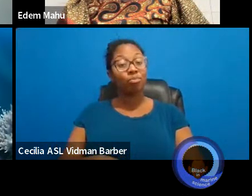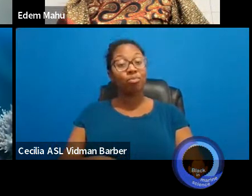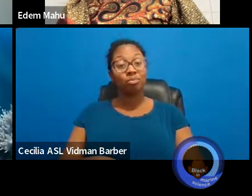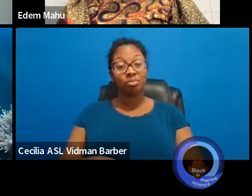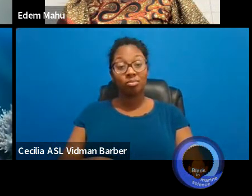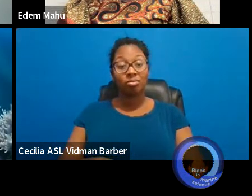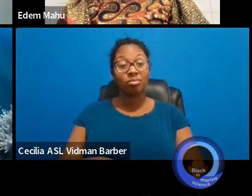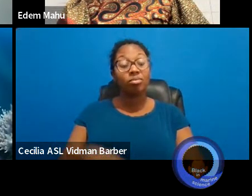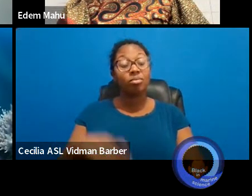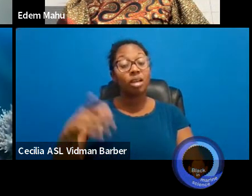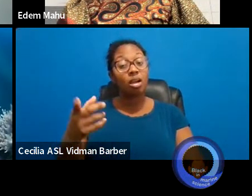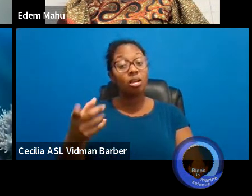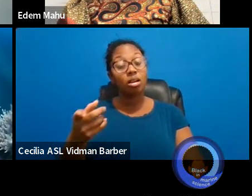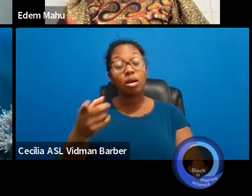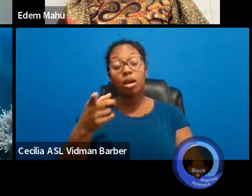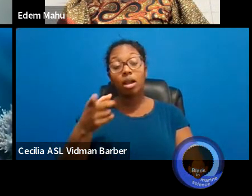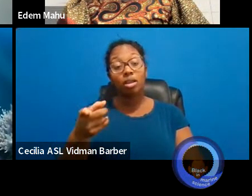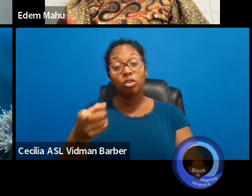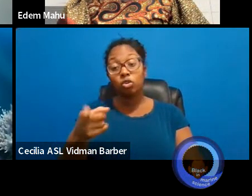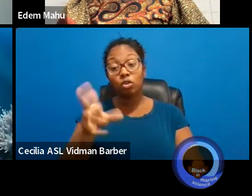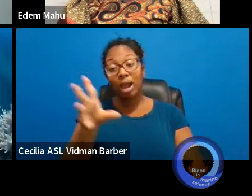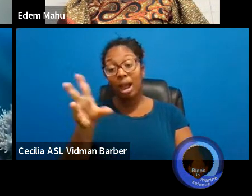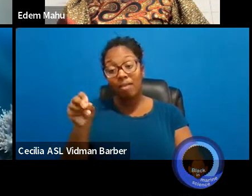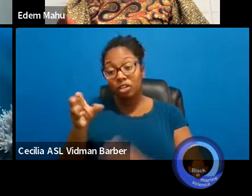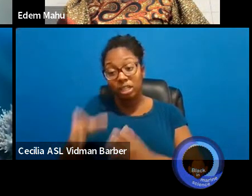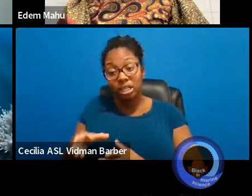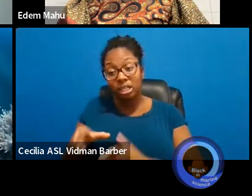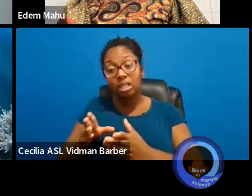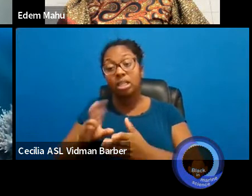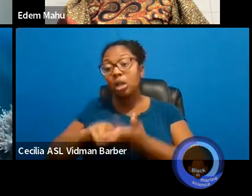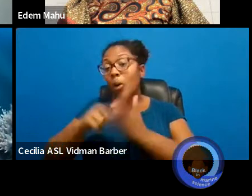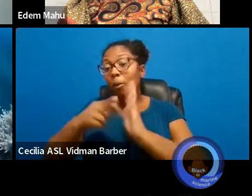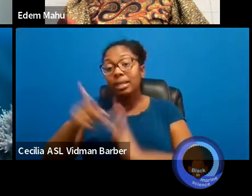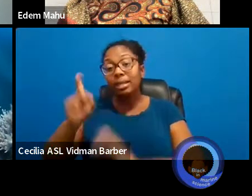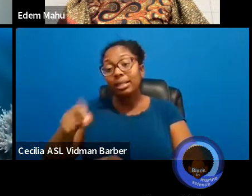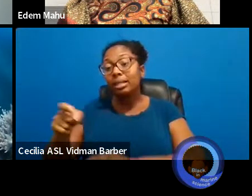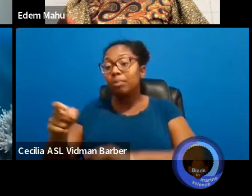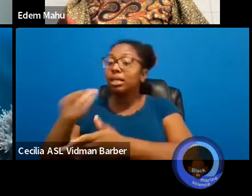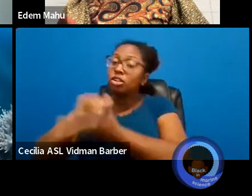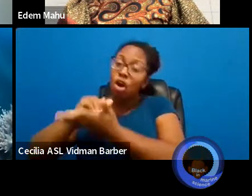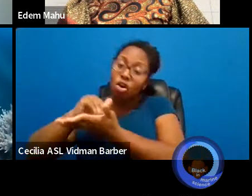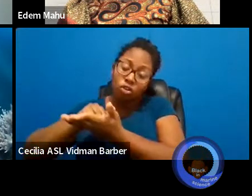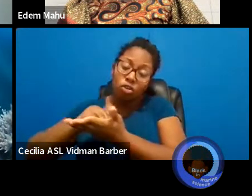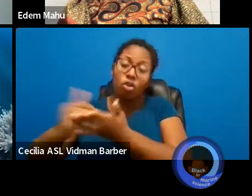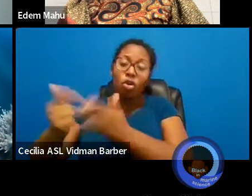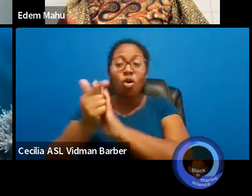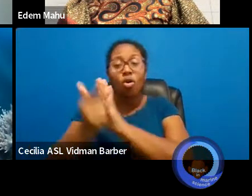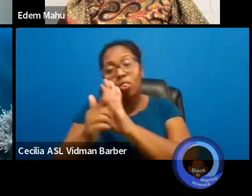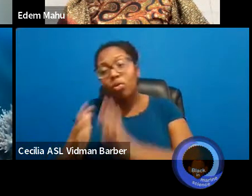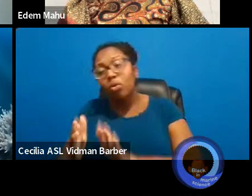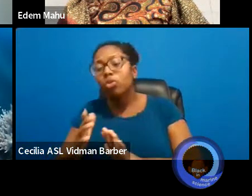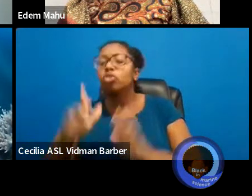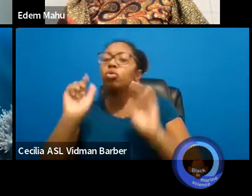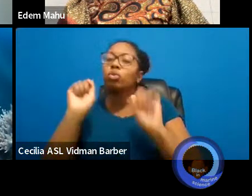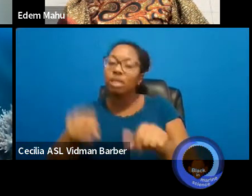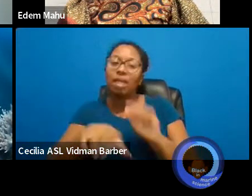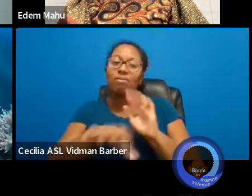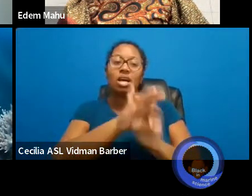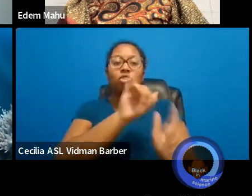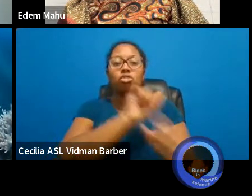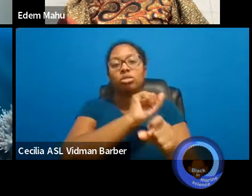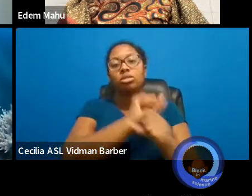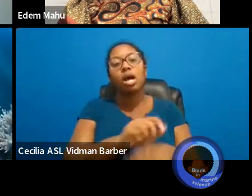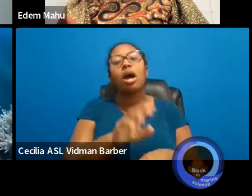be, just because you're African, you don't have to be a doctor. You don't have to be a lawyer. You can still find a job in marine science. All